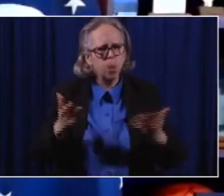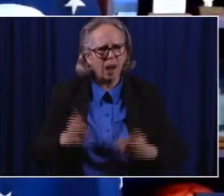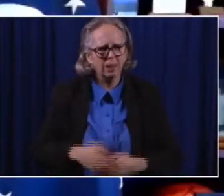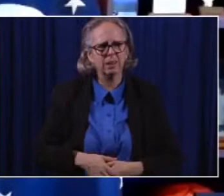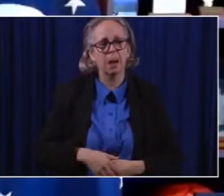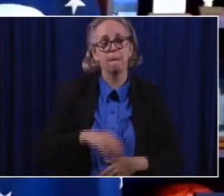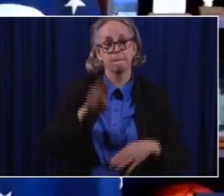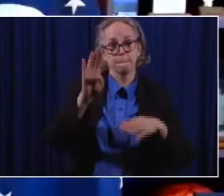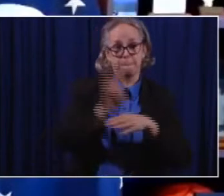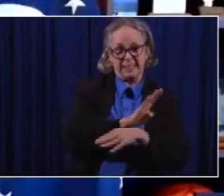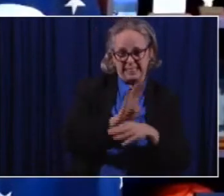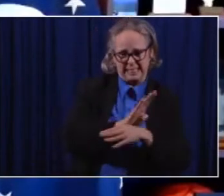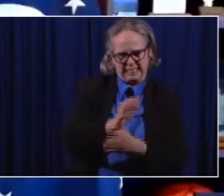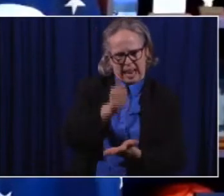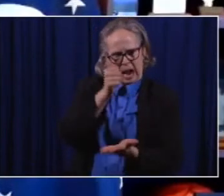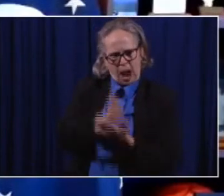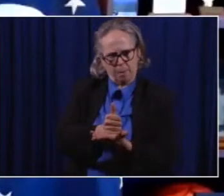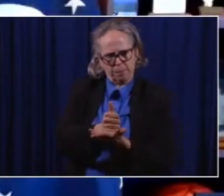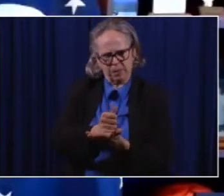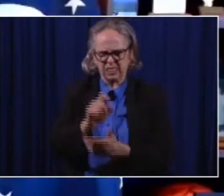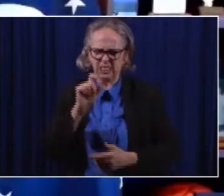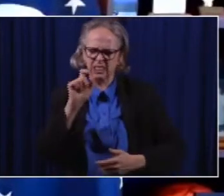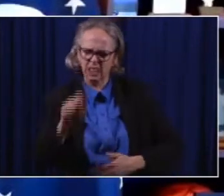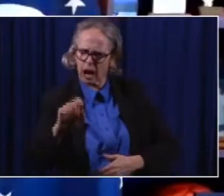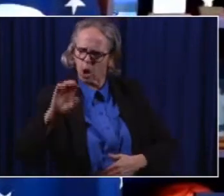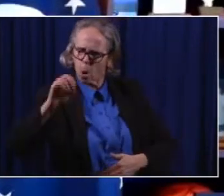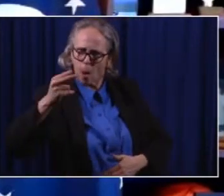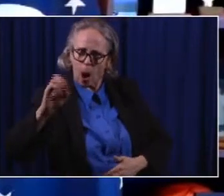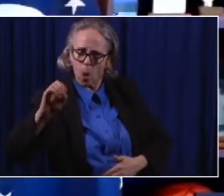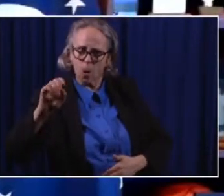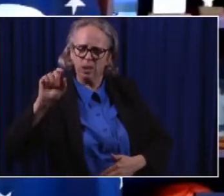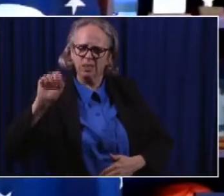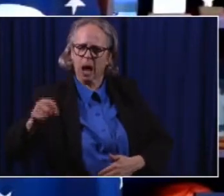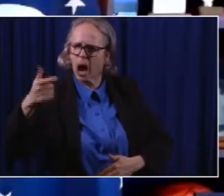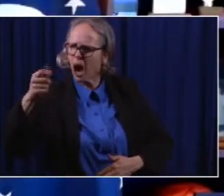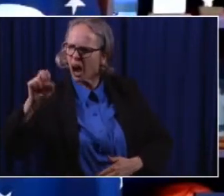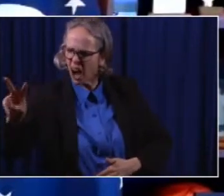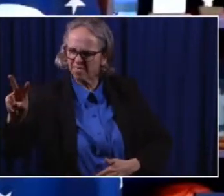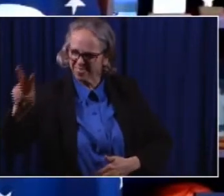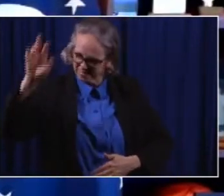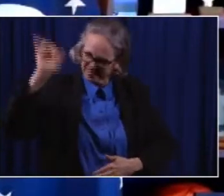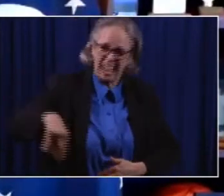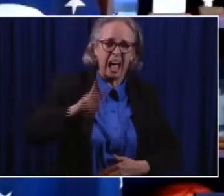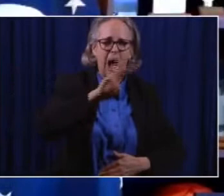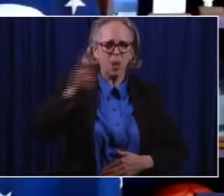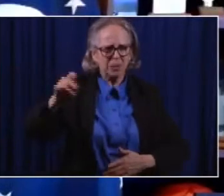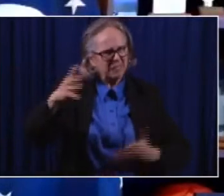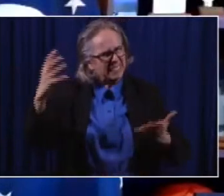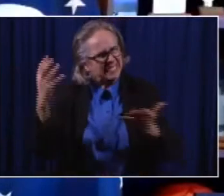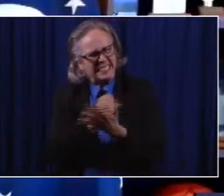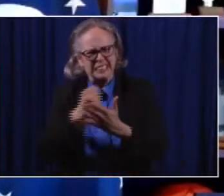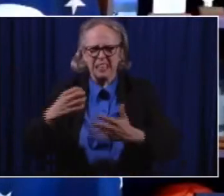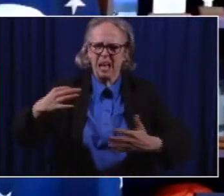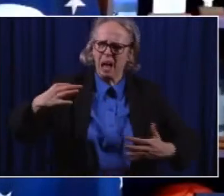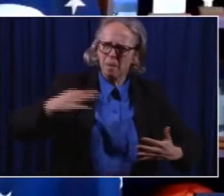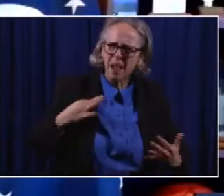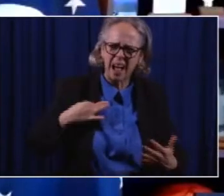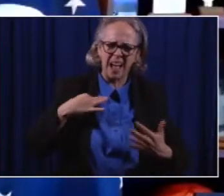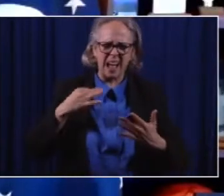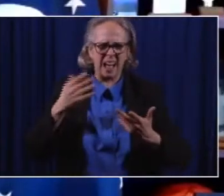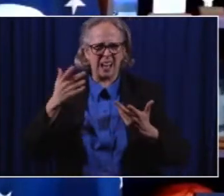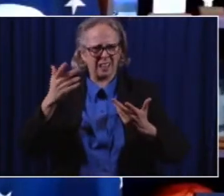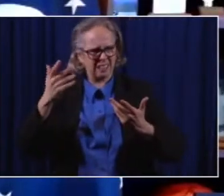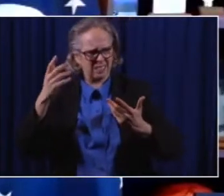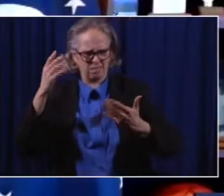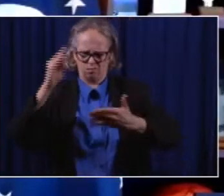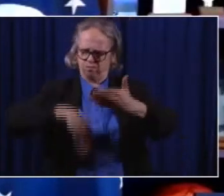businesshelp.ohio.gov to apply for those monies. They're in the process right now of processing those applications and getting